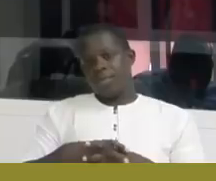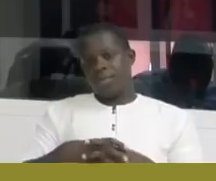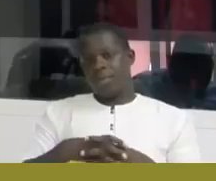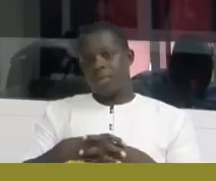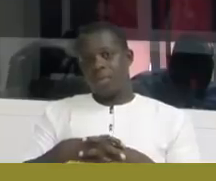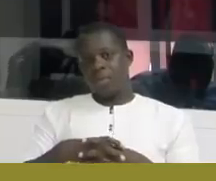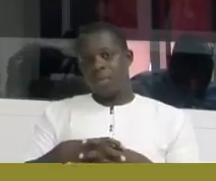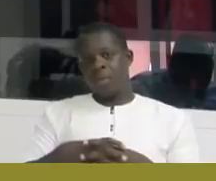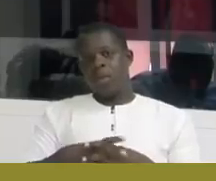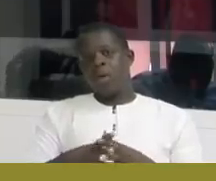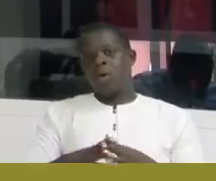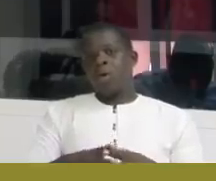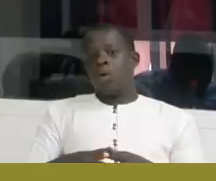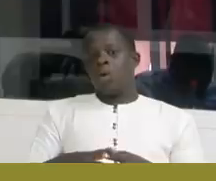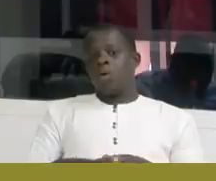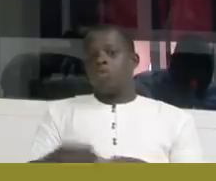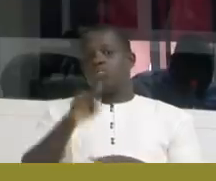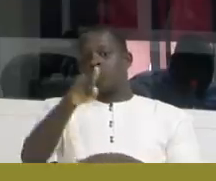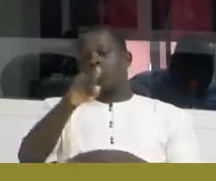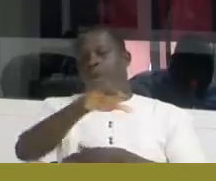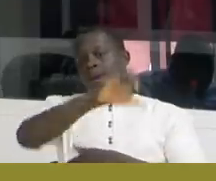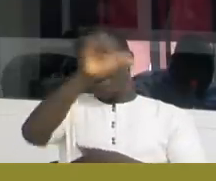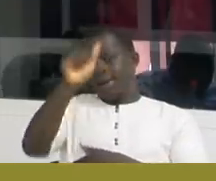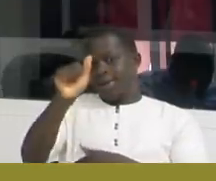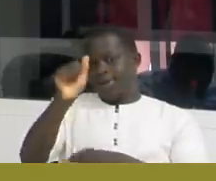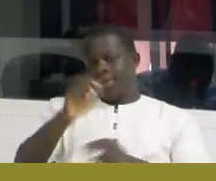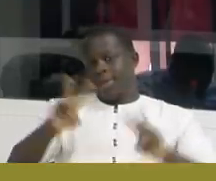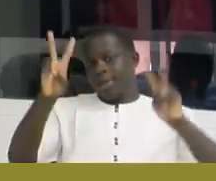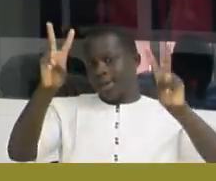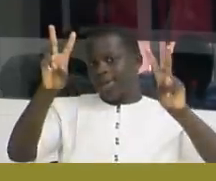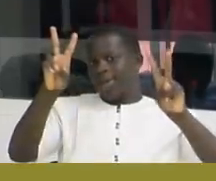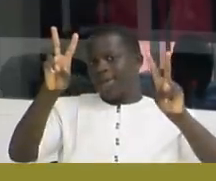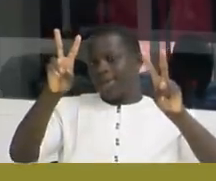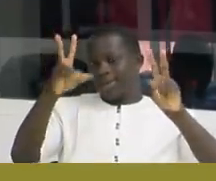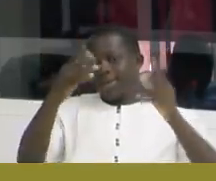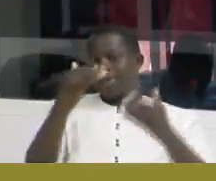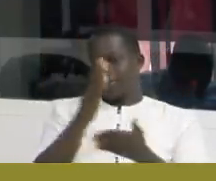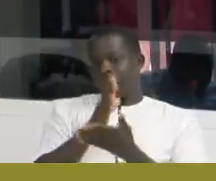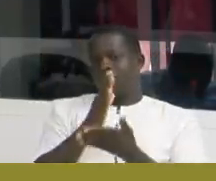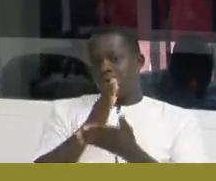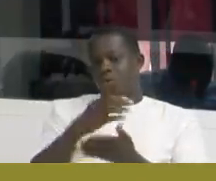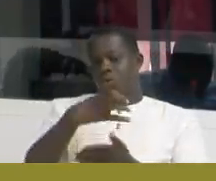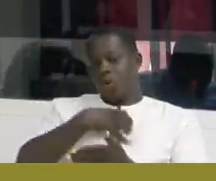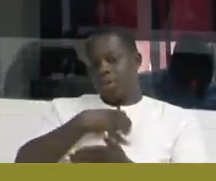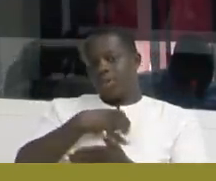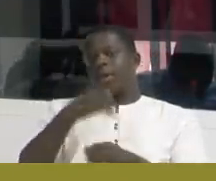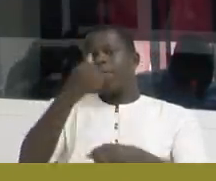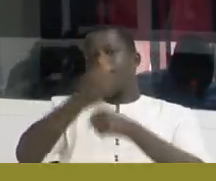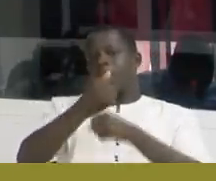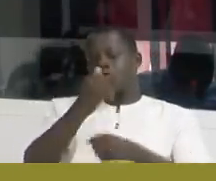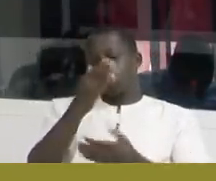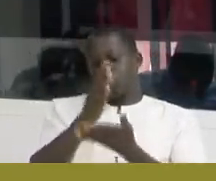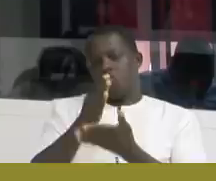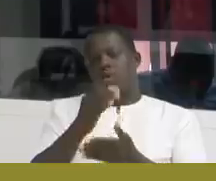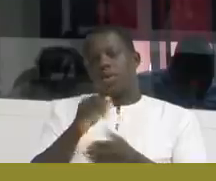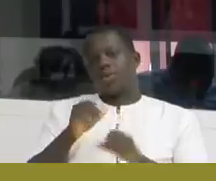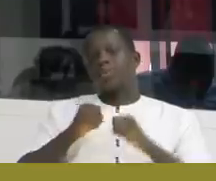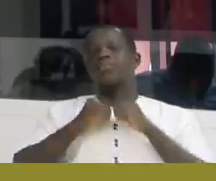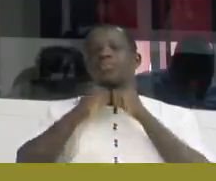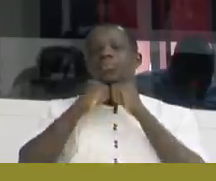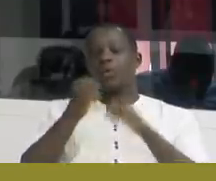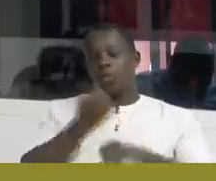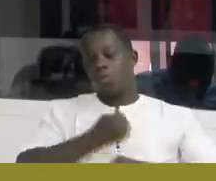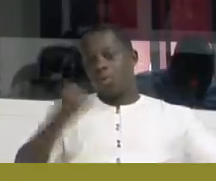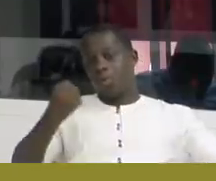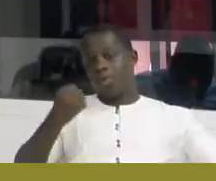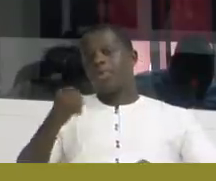you and Jammeh plotted to disarm Sana Sabali. No, sir, not at that point. Let me